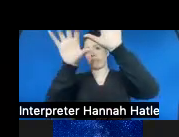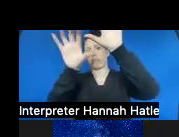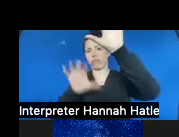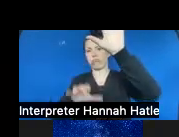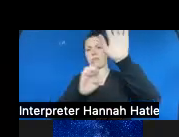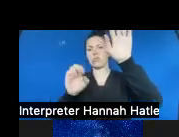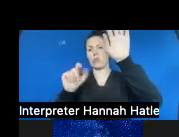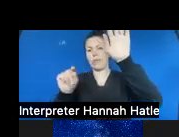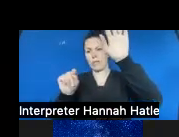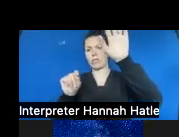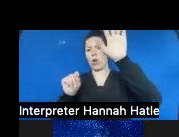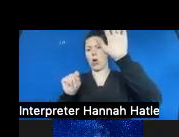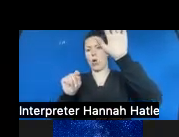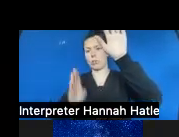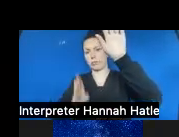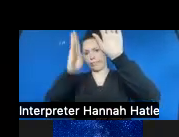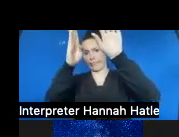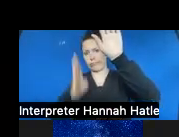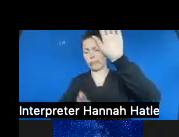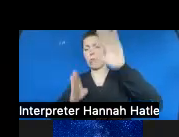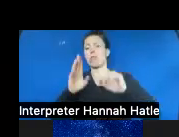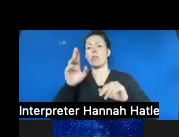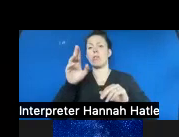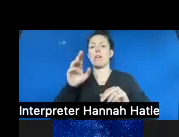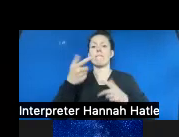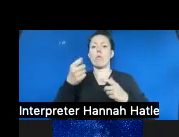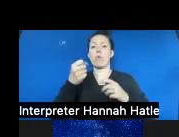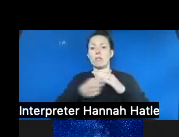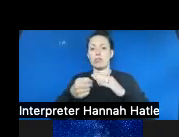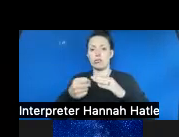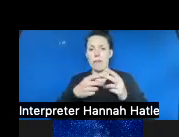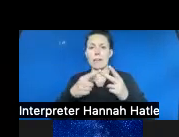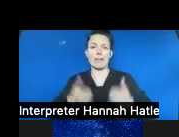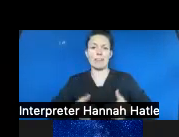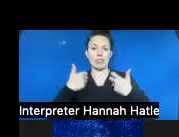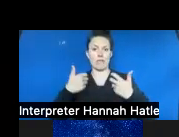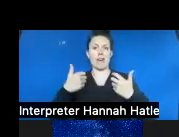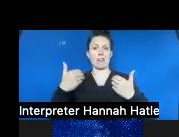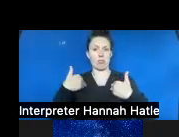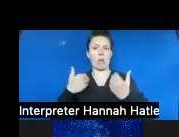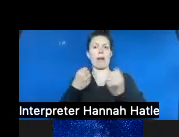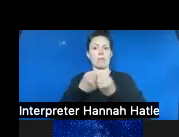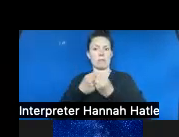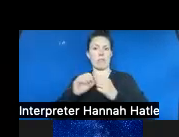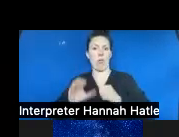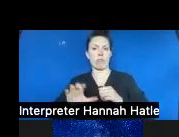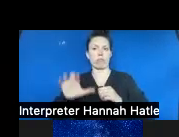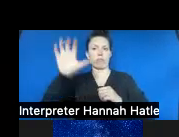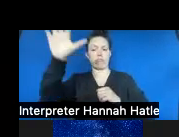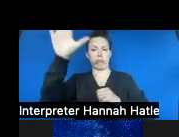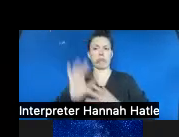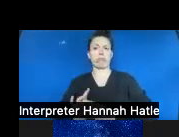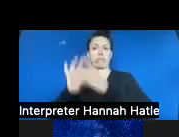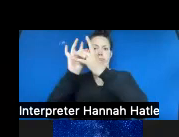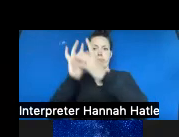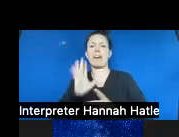land in those pipelines of trafficking survivors and trafficking victims from one state to the next. And we'll get into that too with some